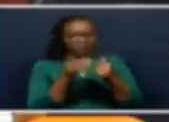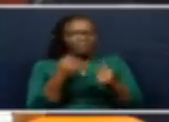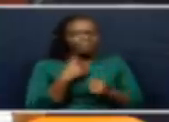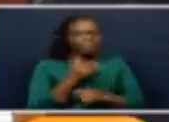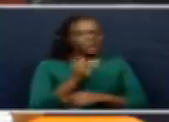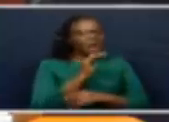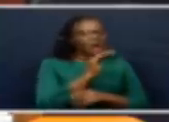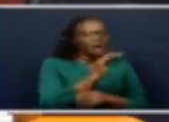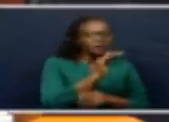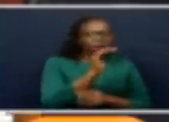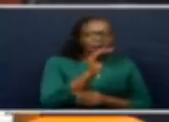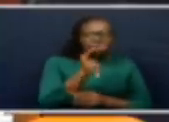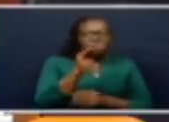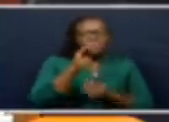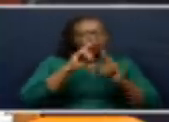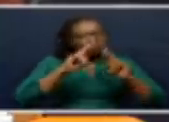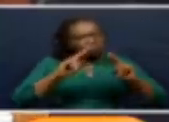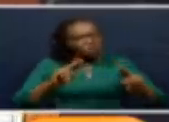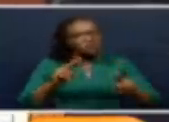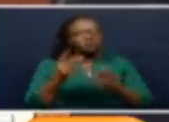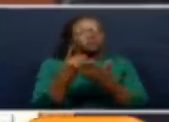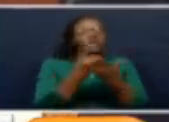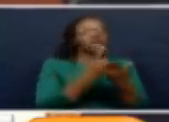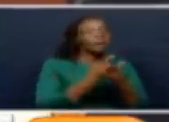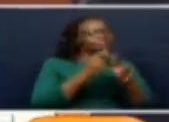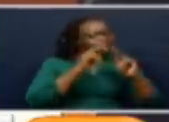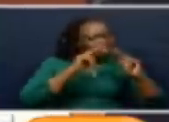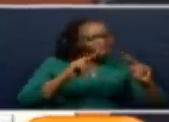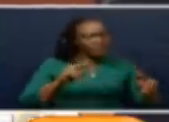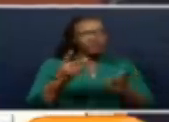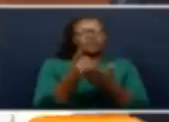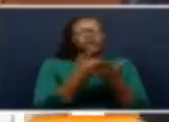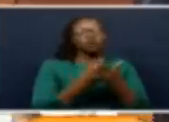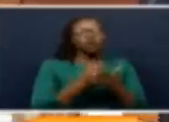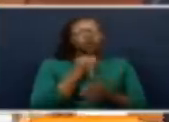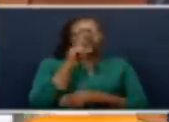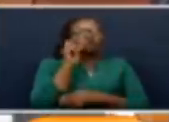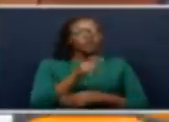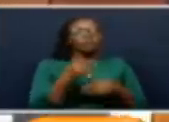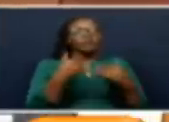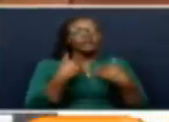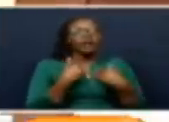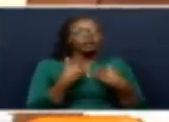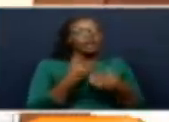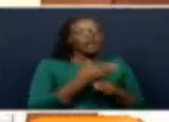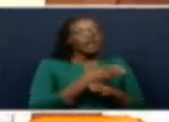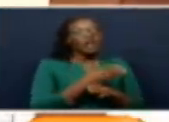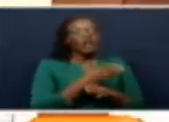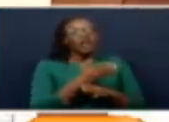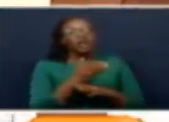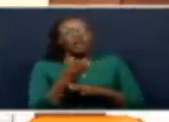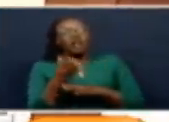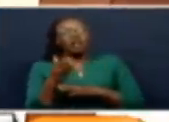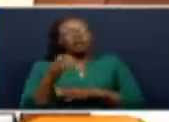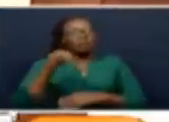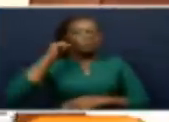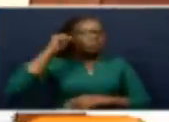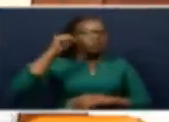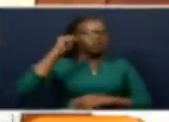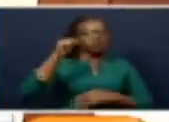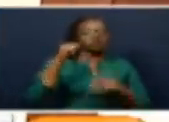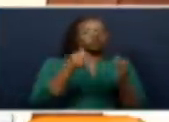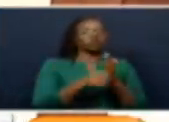for peace and dialogue. Yeah. So that we cannot have a long, protracted political wars.